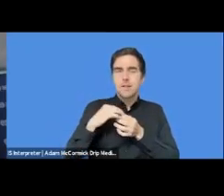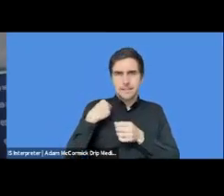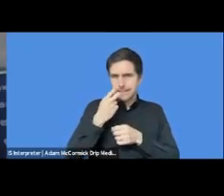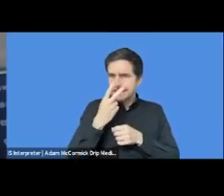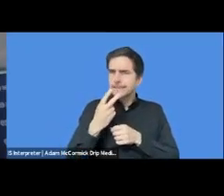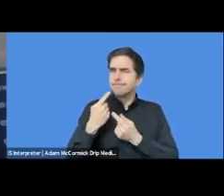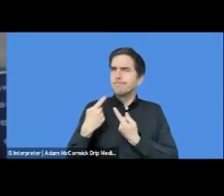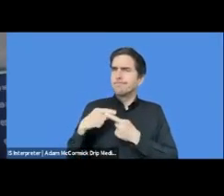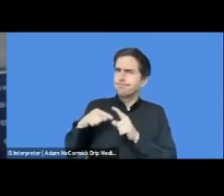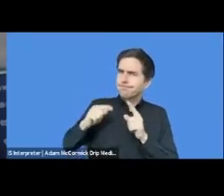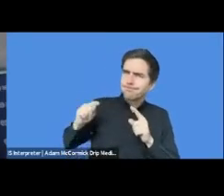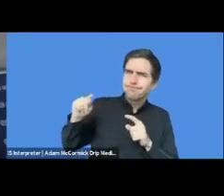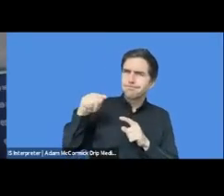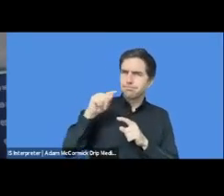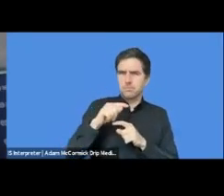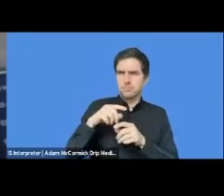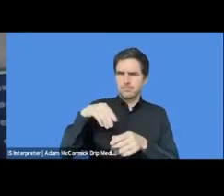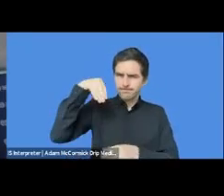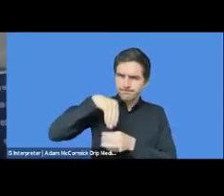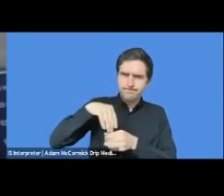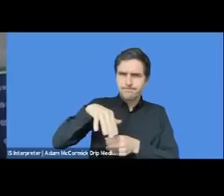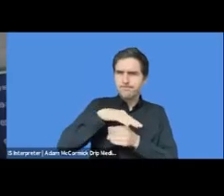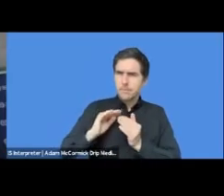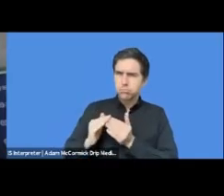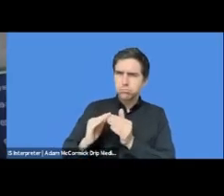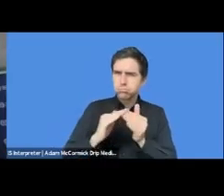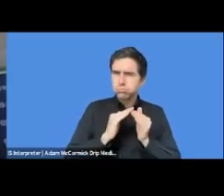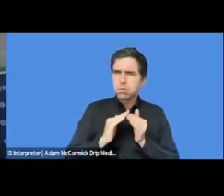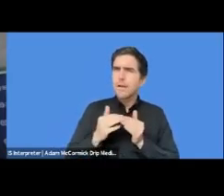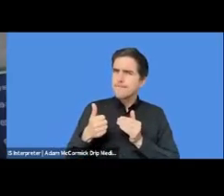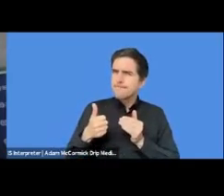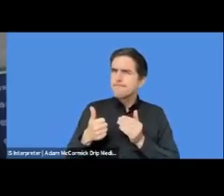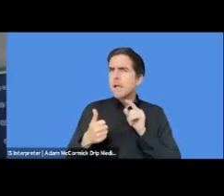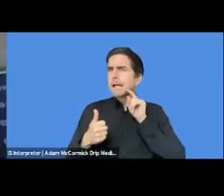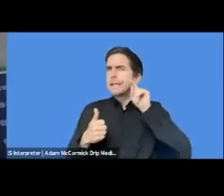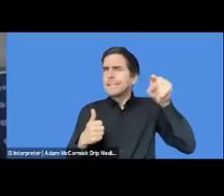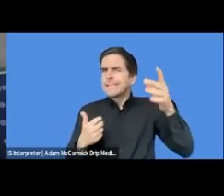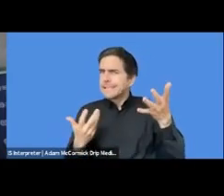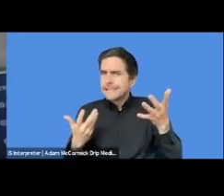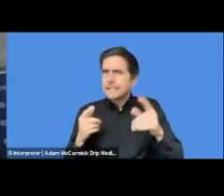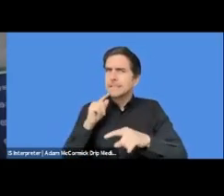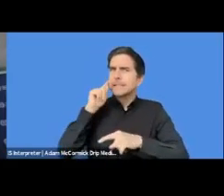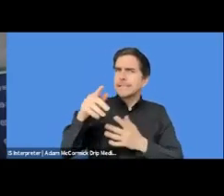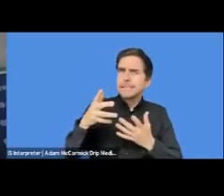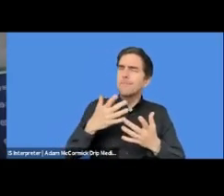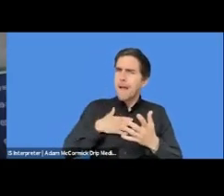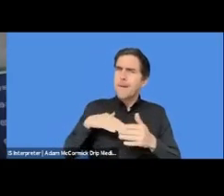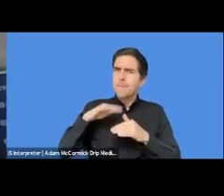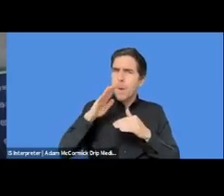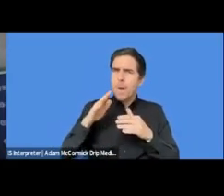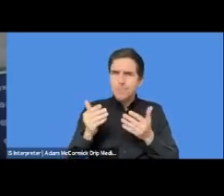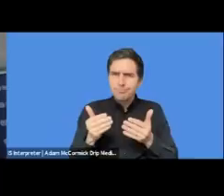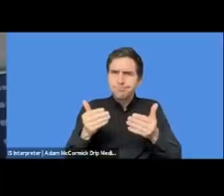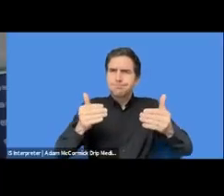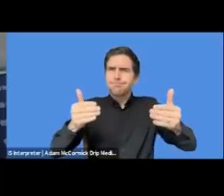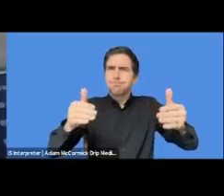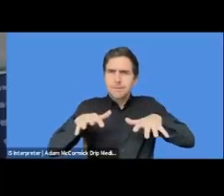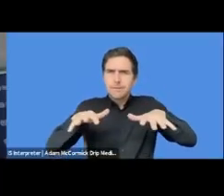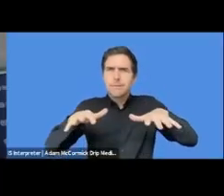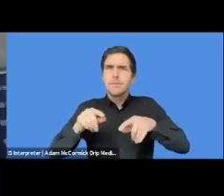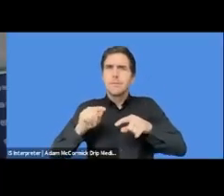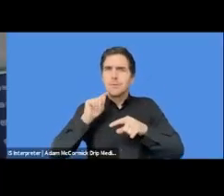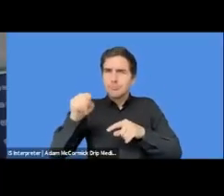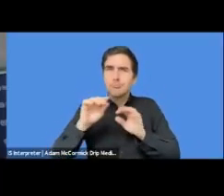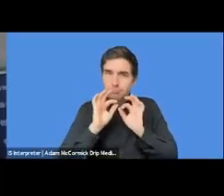the services to the rural. So when a stakeholder or an NGO comes in the district, it's even easier to make